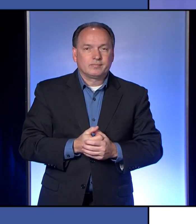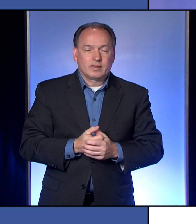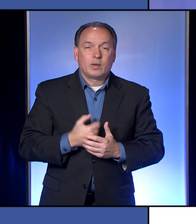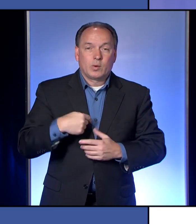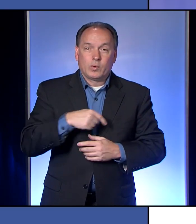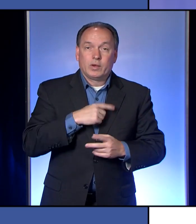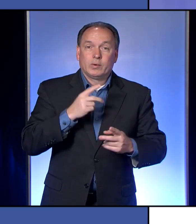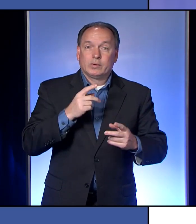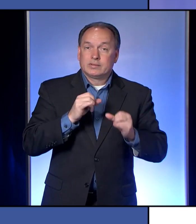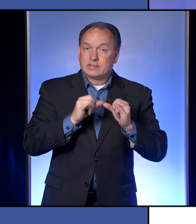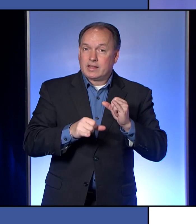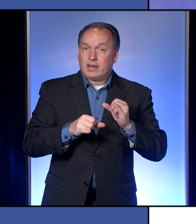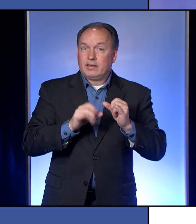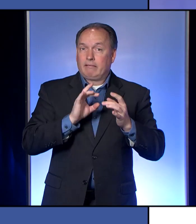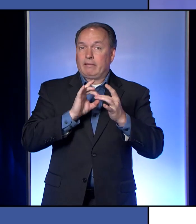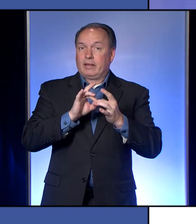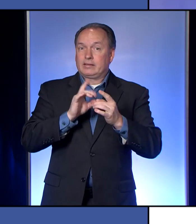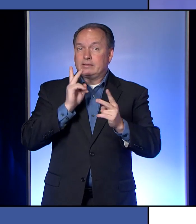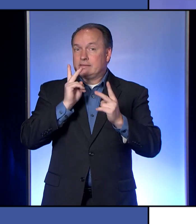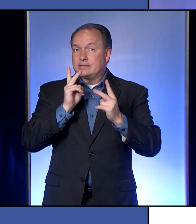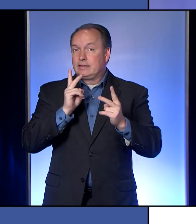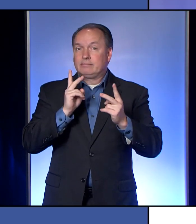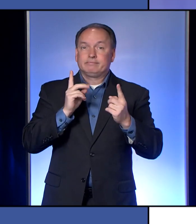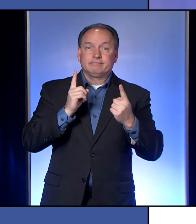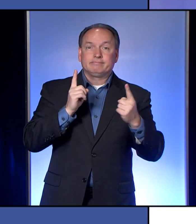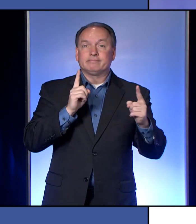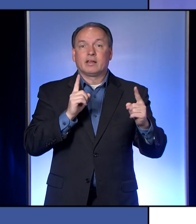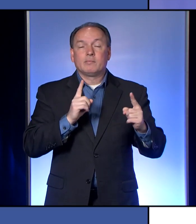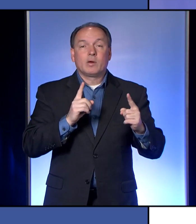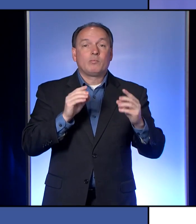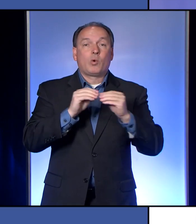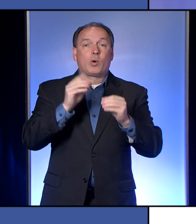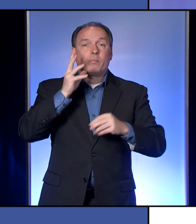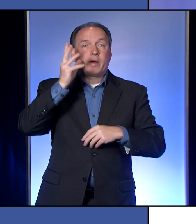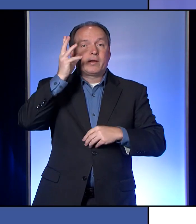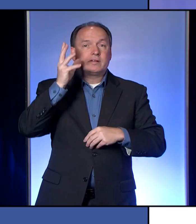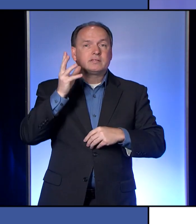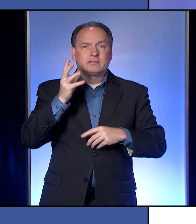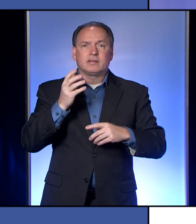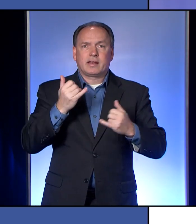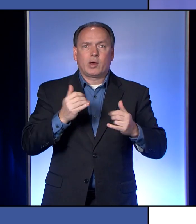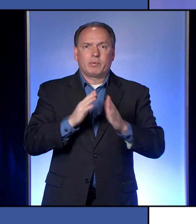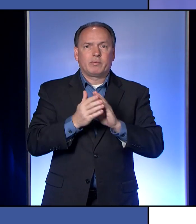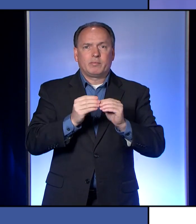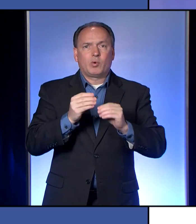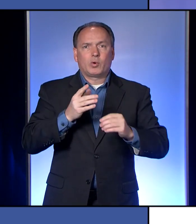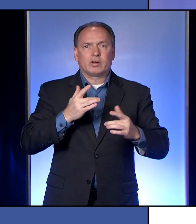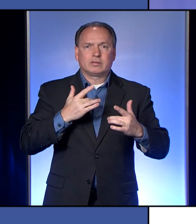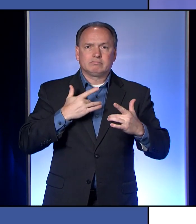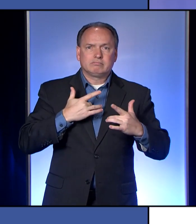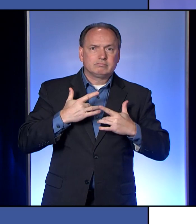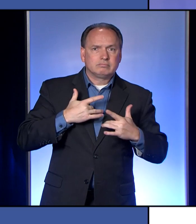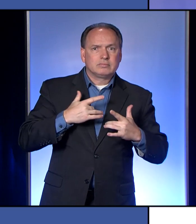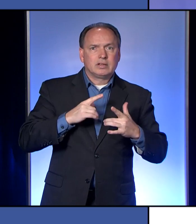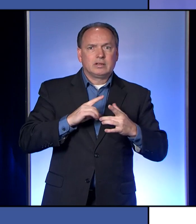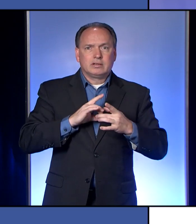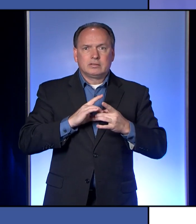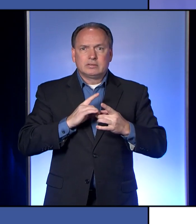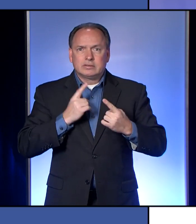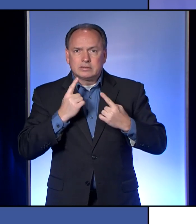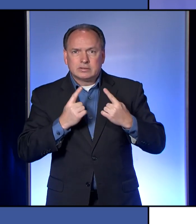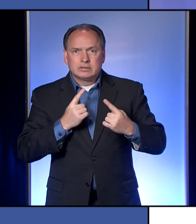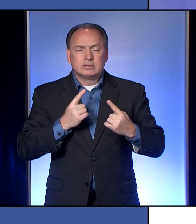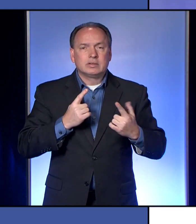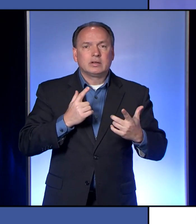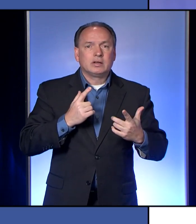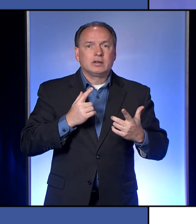we'll stay tuned on that, but more parents are getting now very concerned about, of course, their children, where in the beginning, I don't